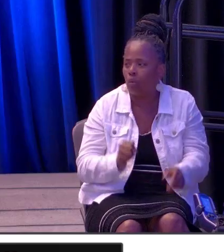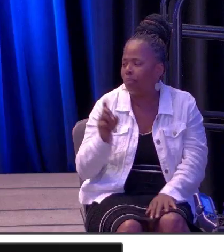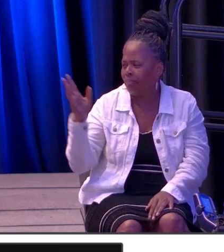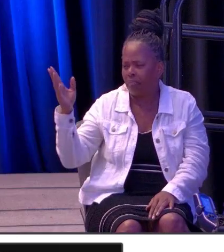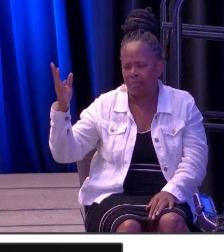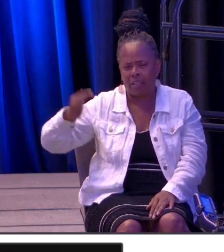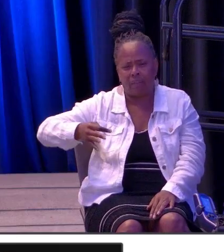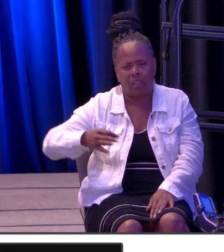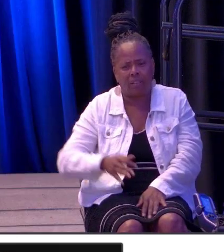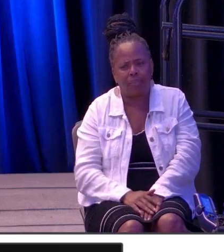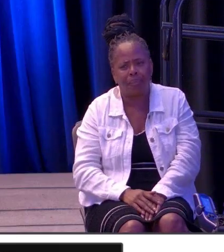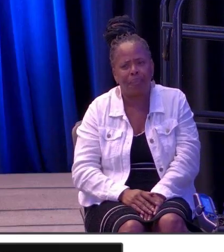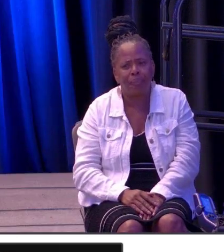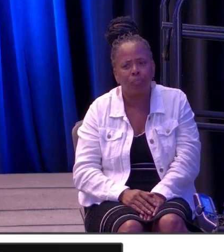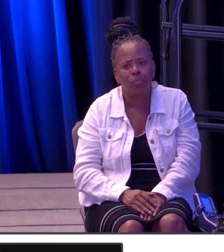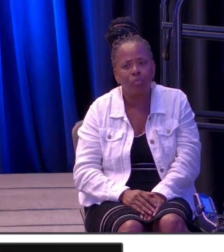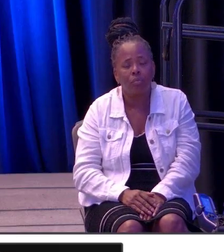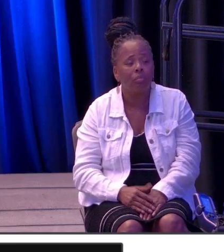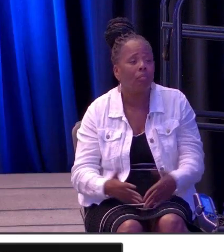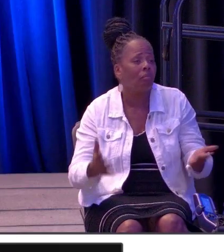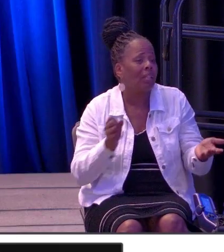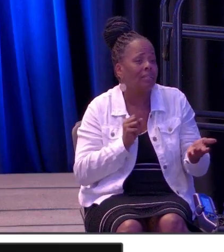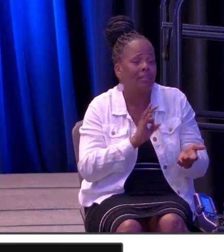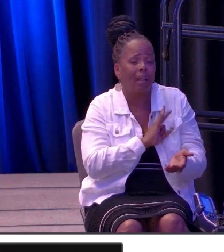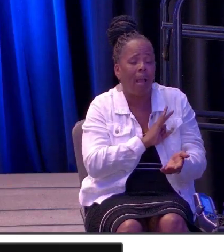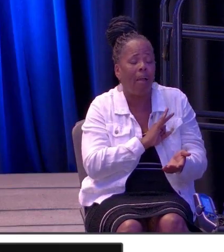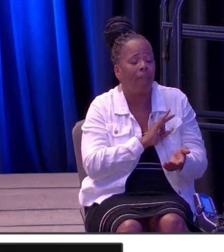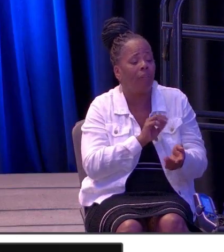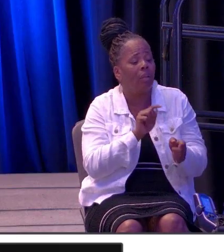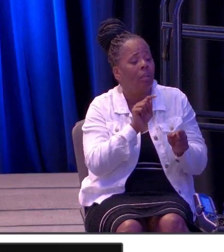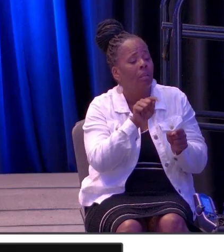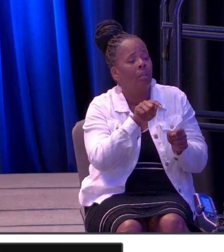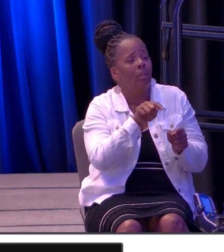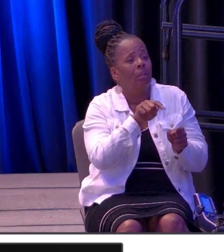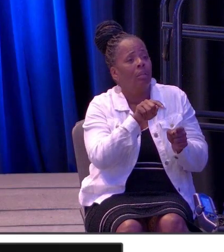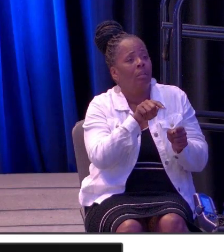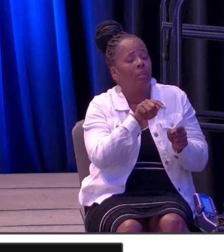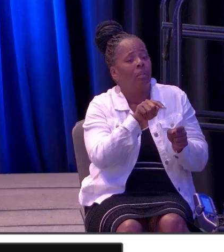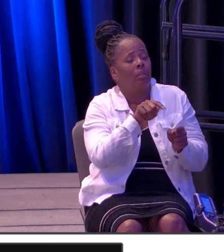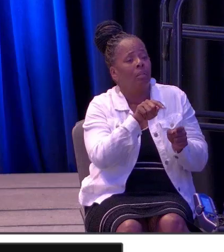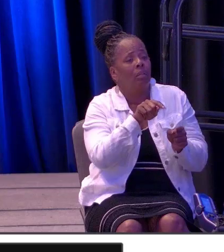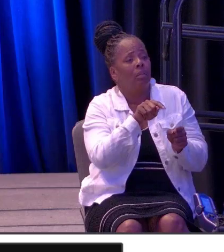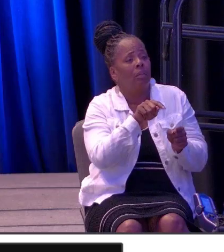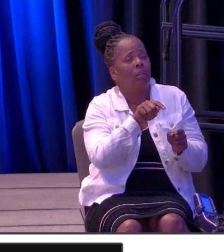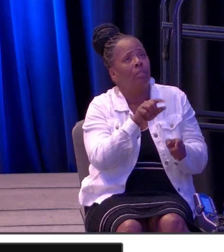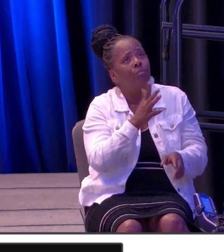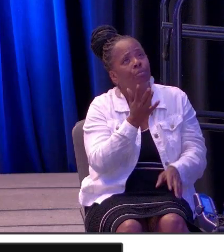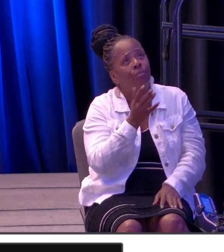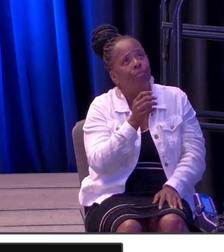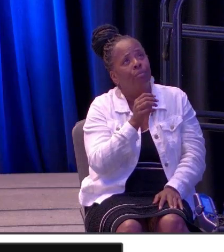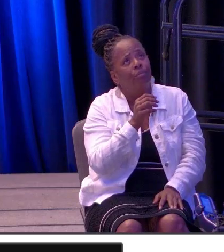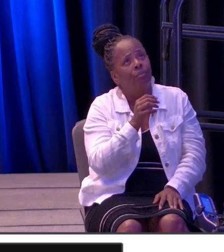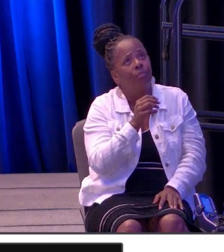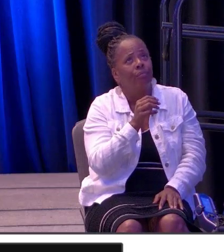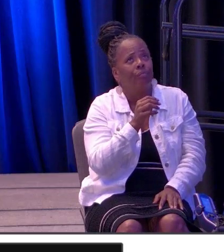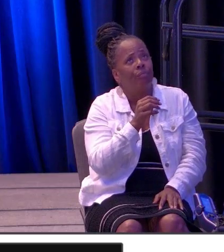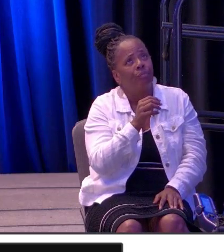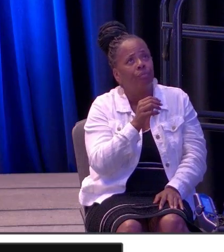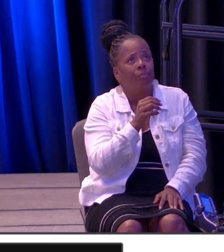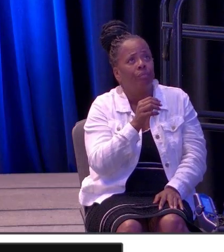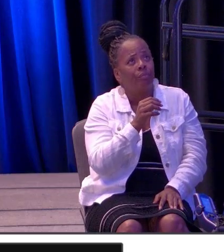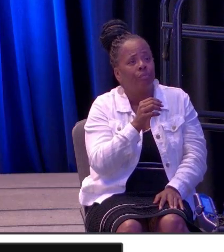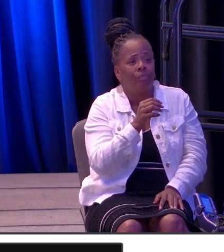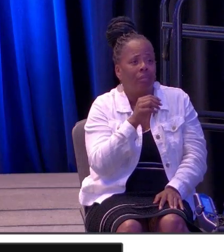Absolutely. I think staff members are probably, for the most part,